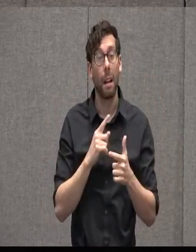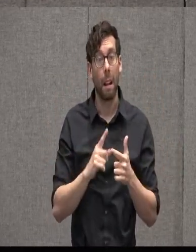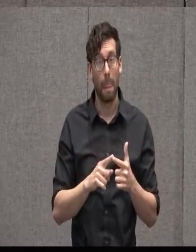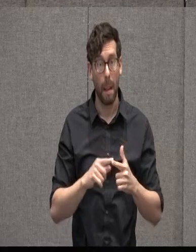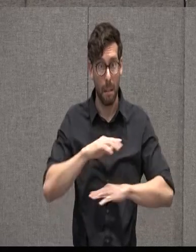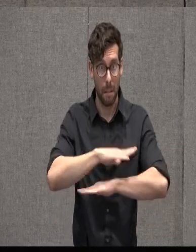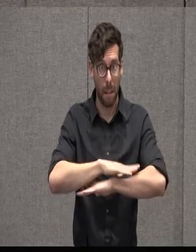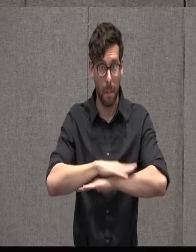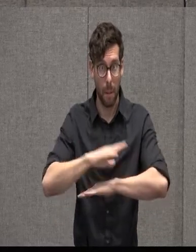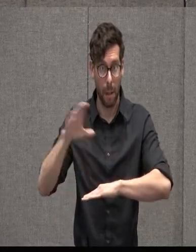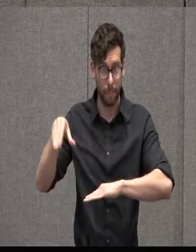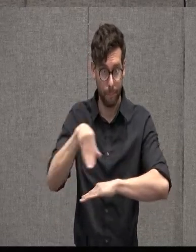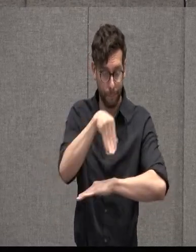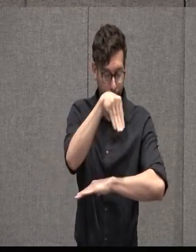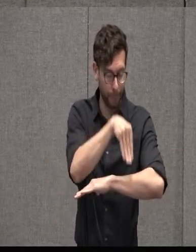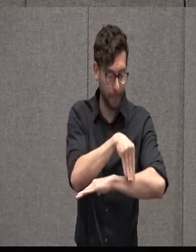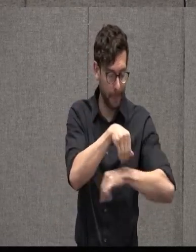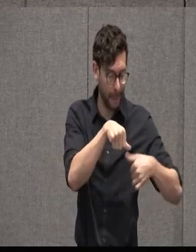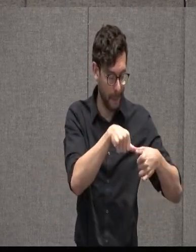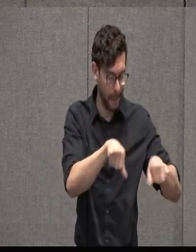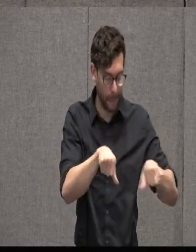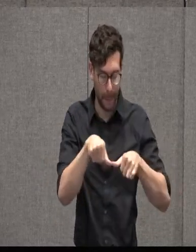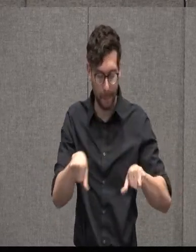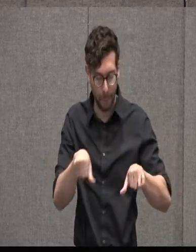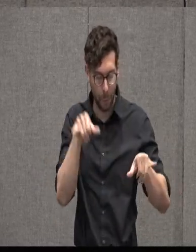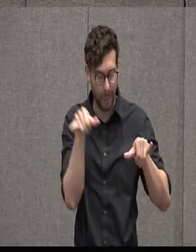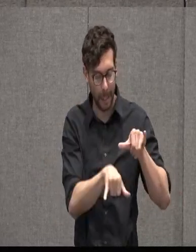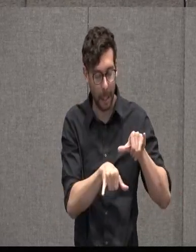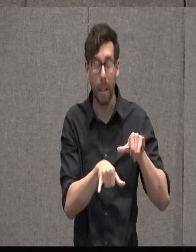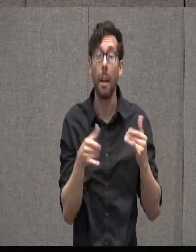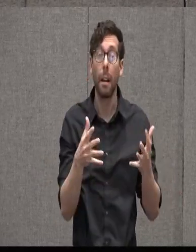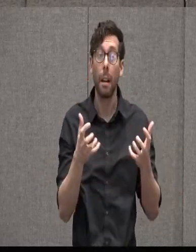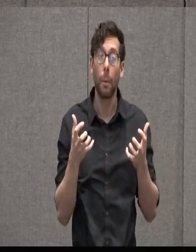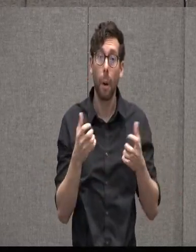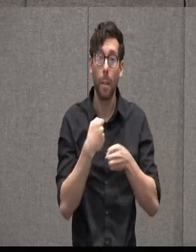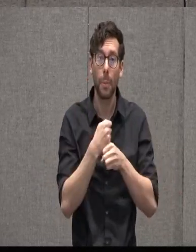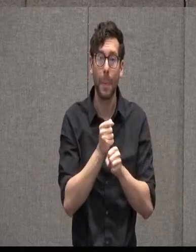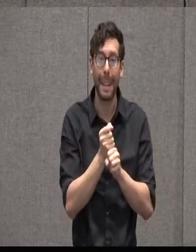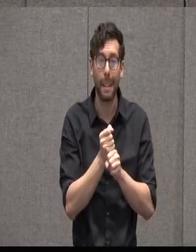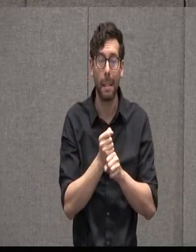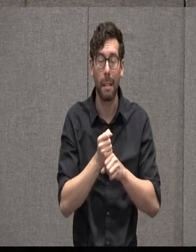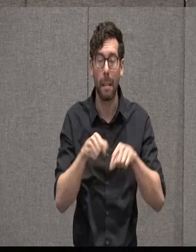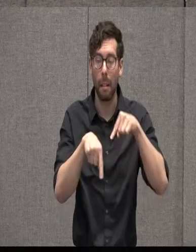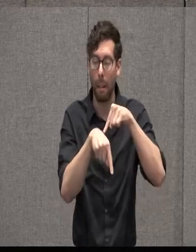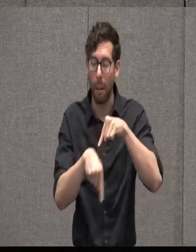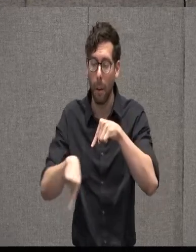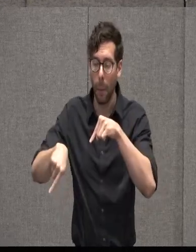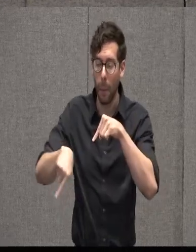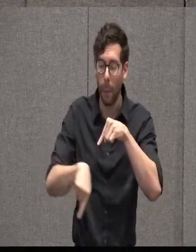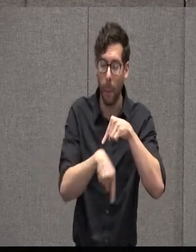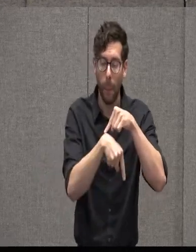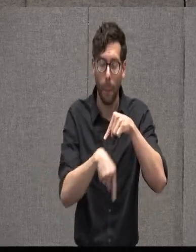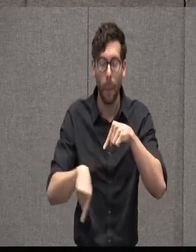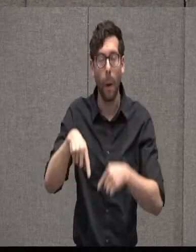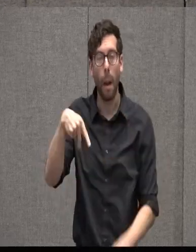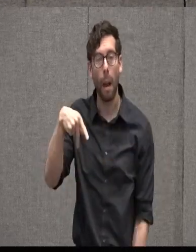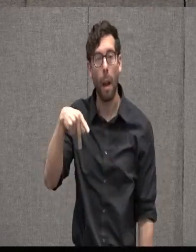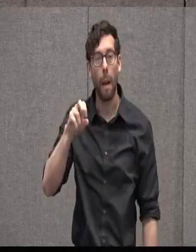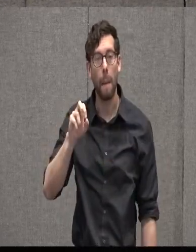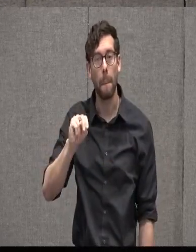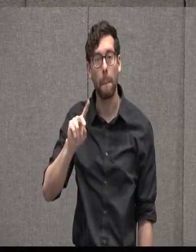together because that's what I had. And I'm taping them down to the table so that it stays in place. And I want to